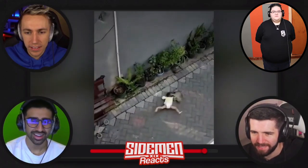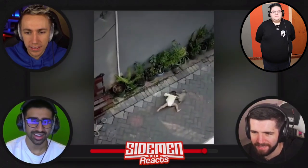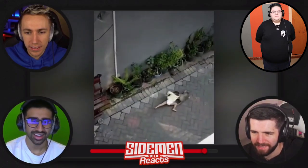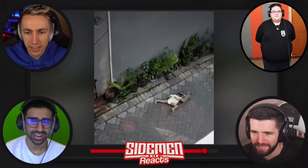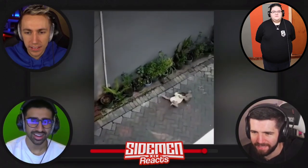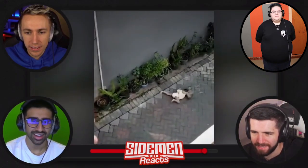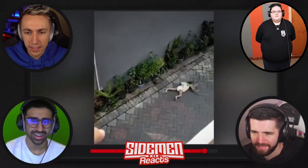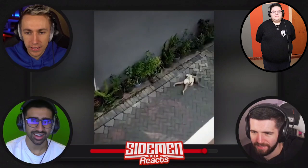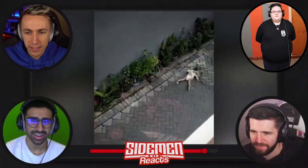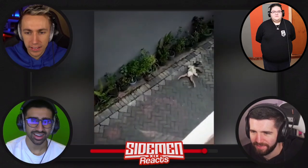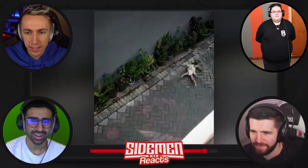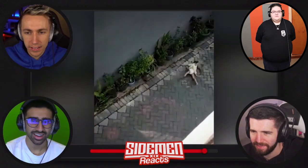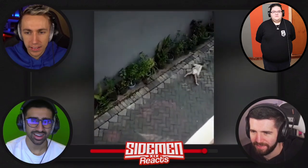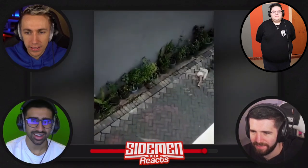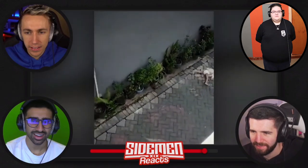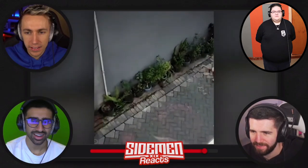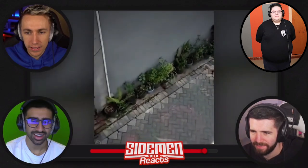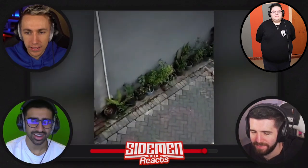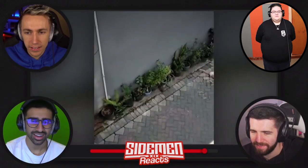Hey,